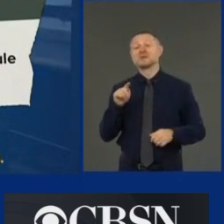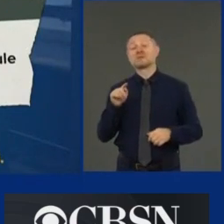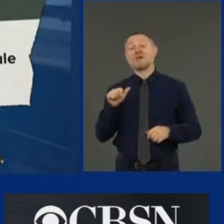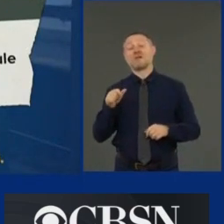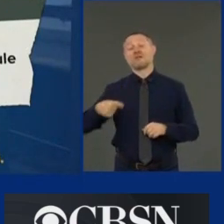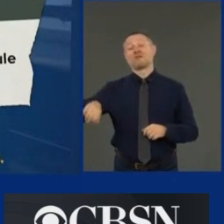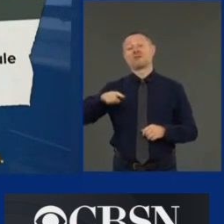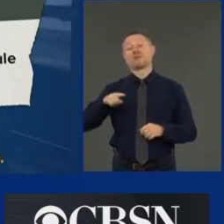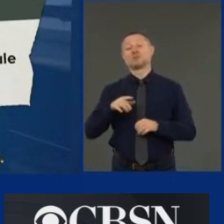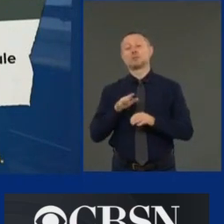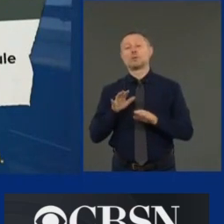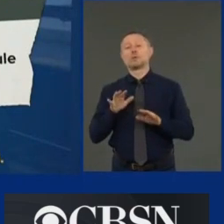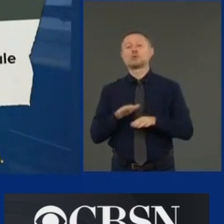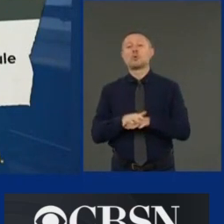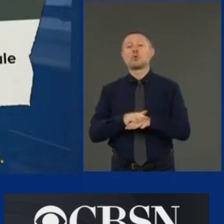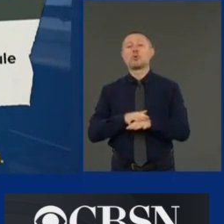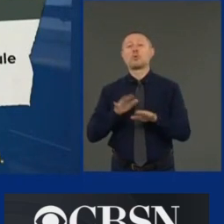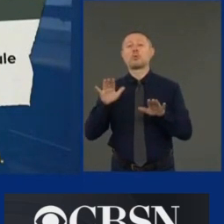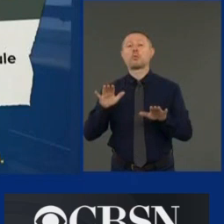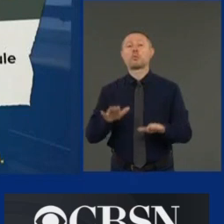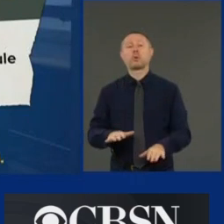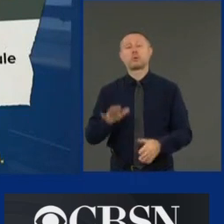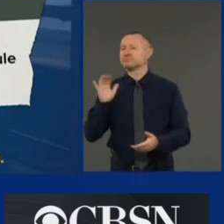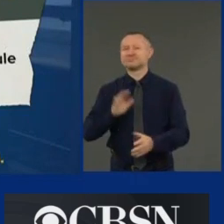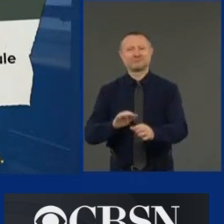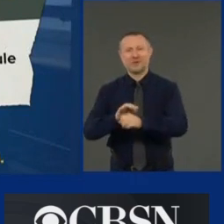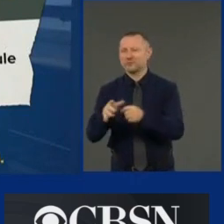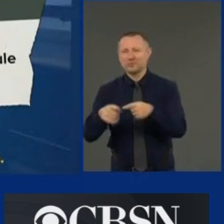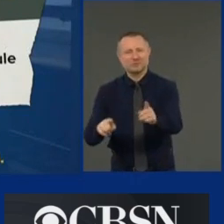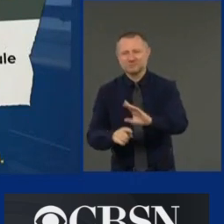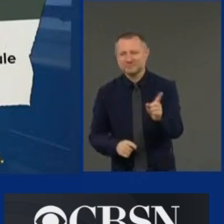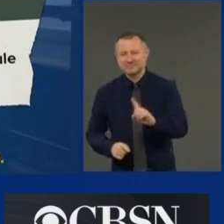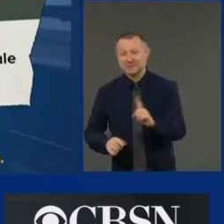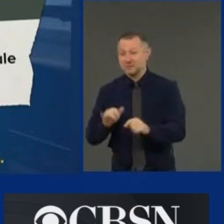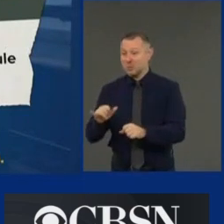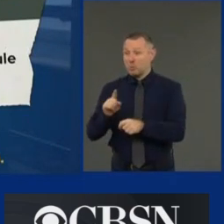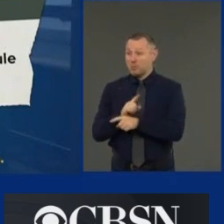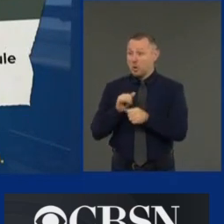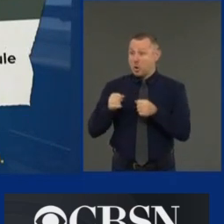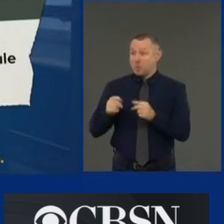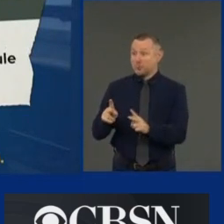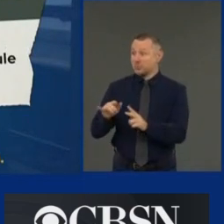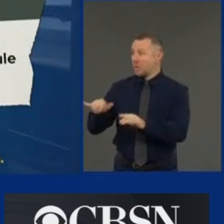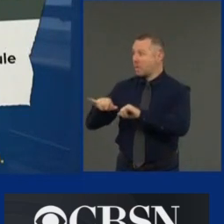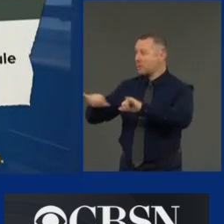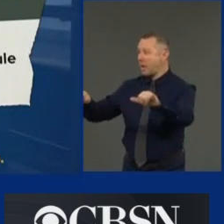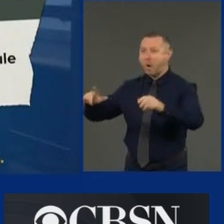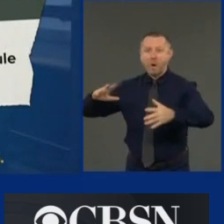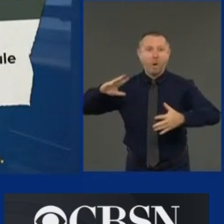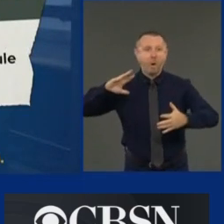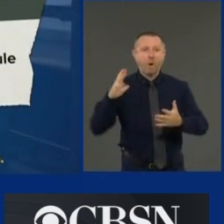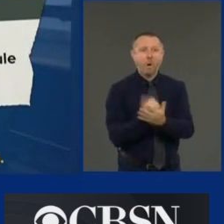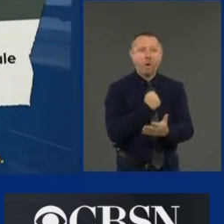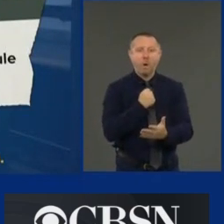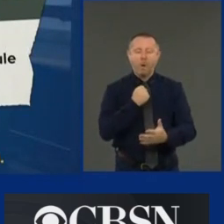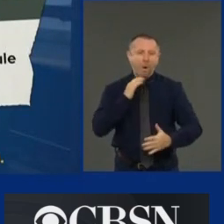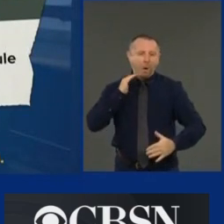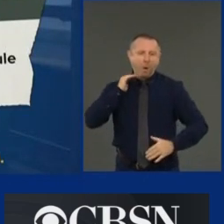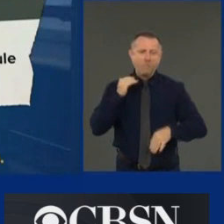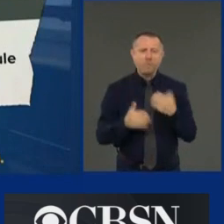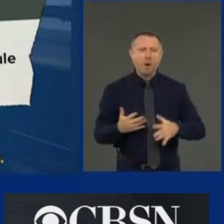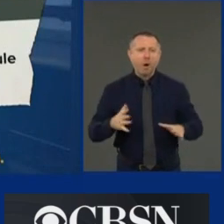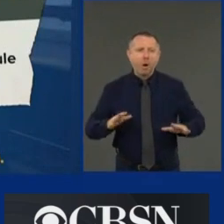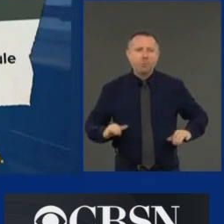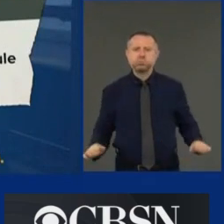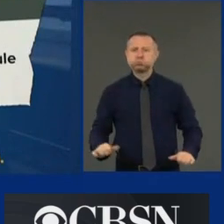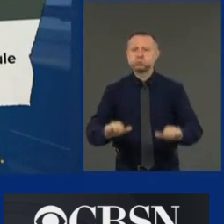They actually used the opportunity to accelerate. What's the silver lining to less